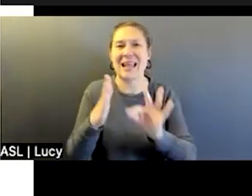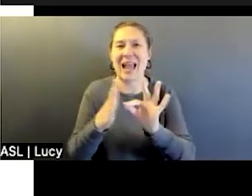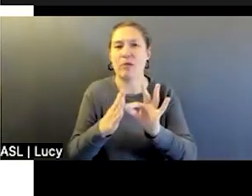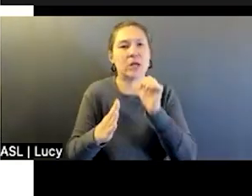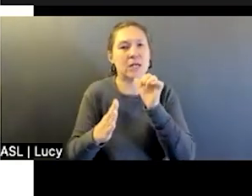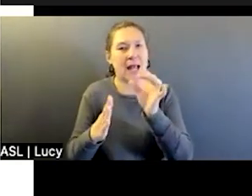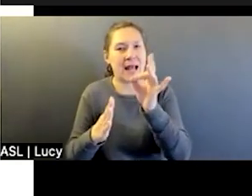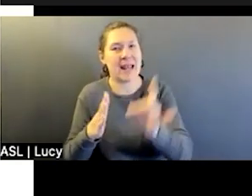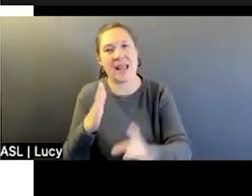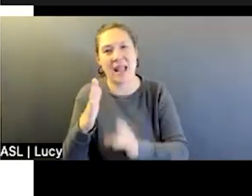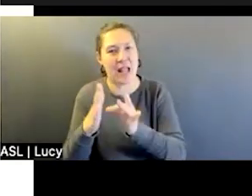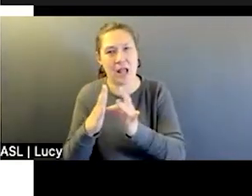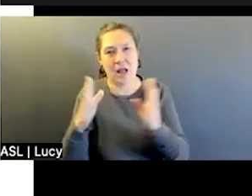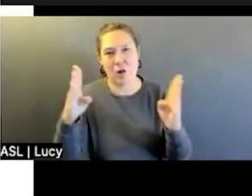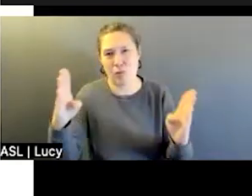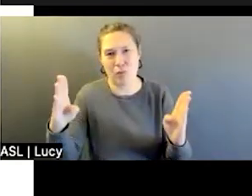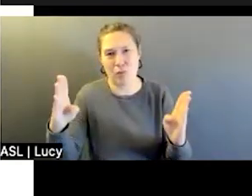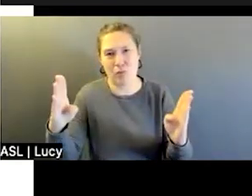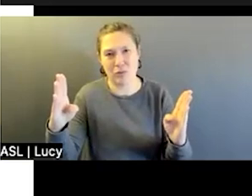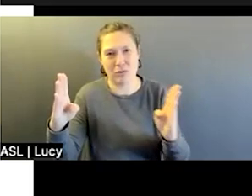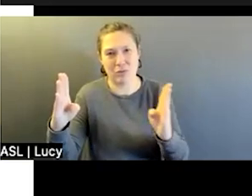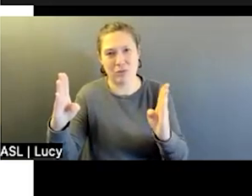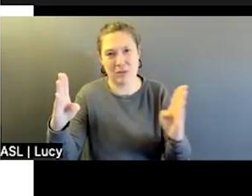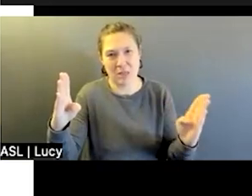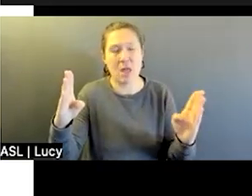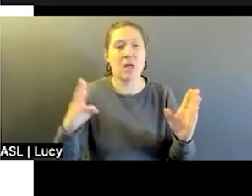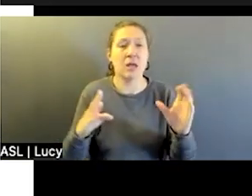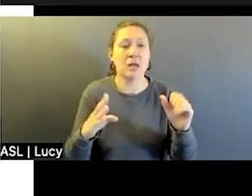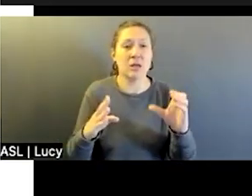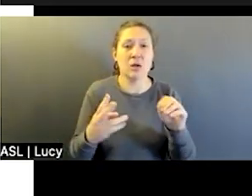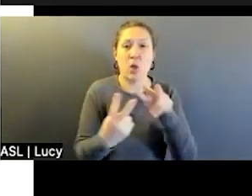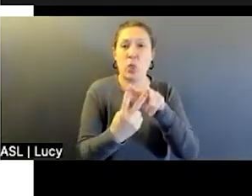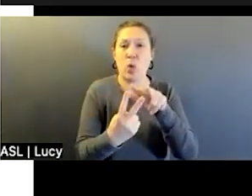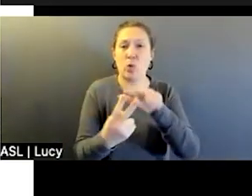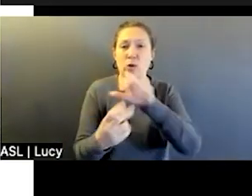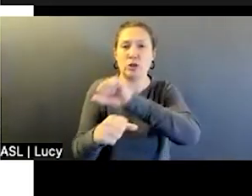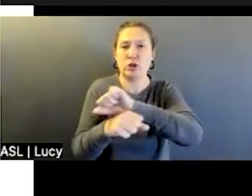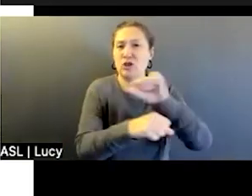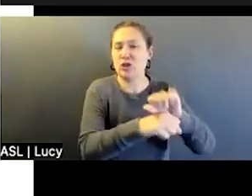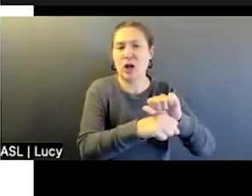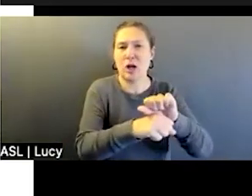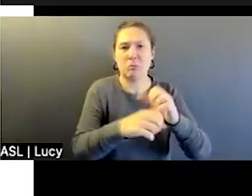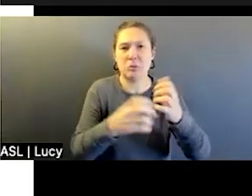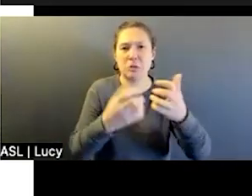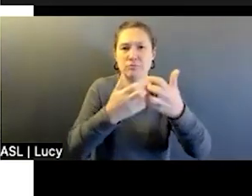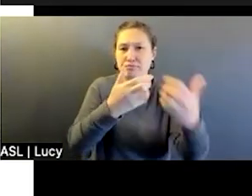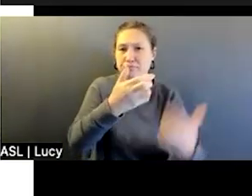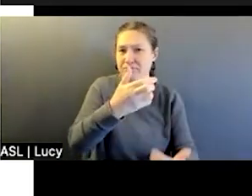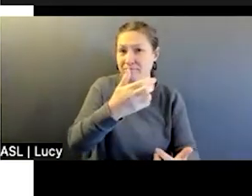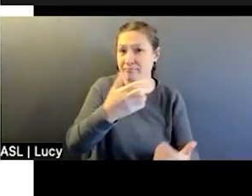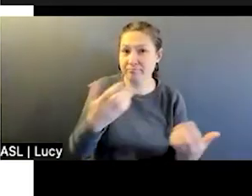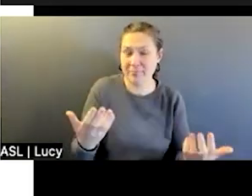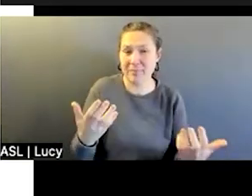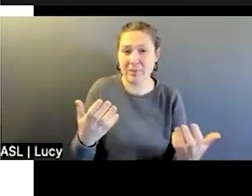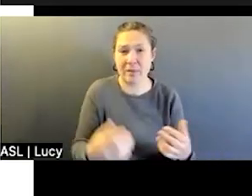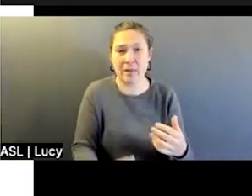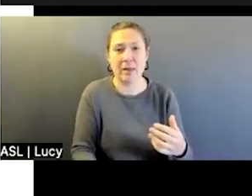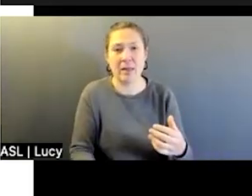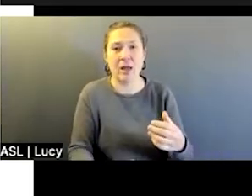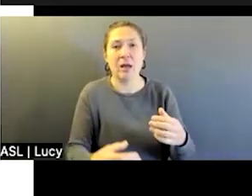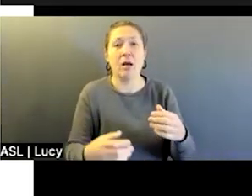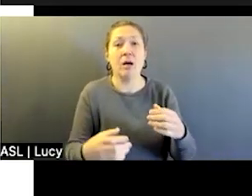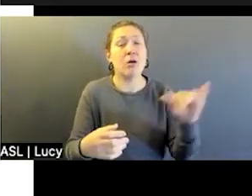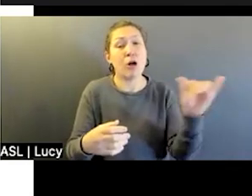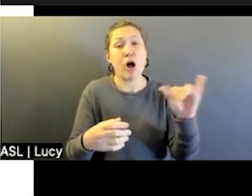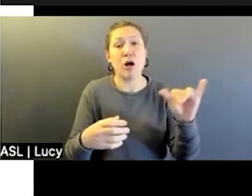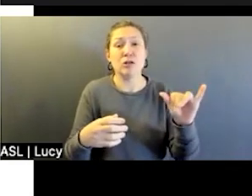And of course, these two jobs are said to be incompatible, or they are even incompatible if they overlap, like